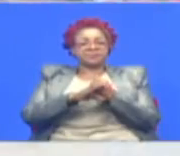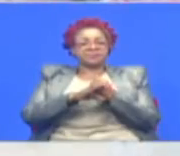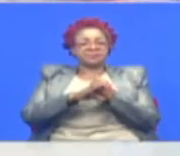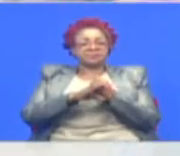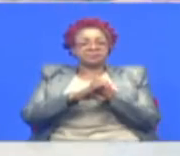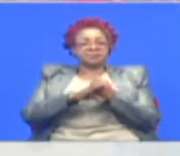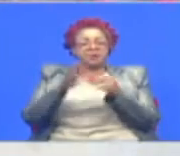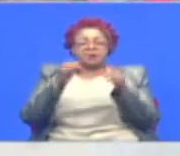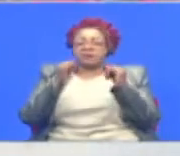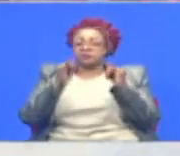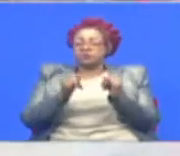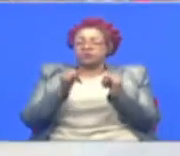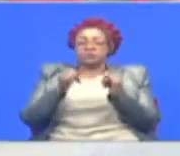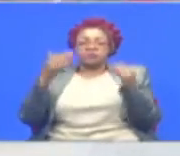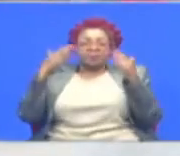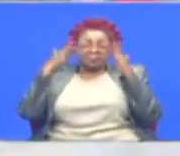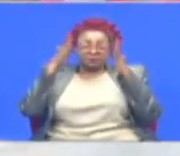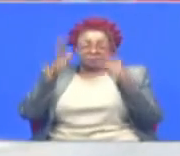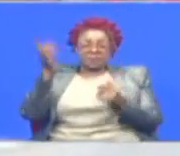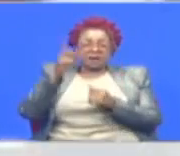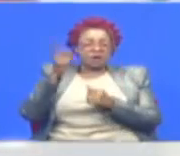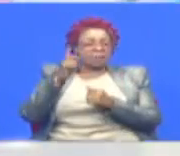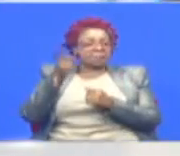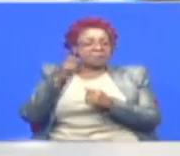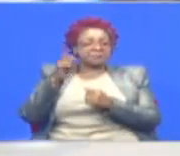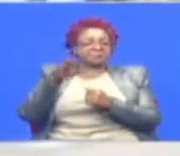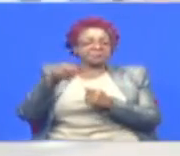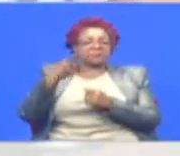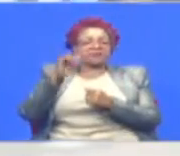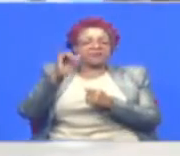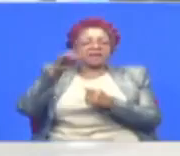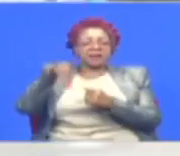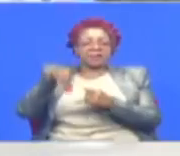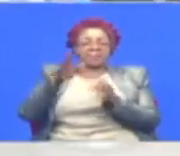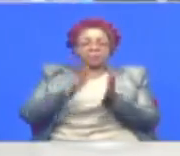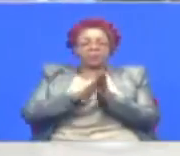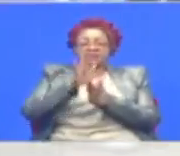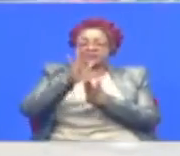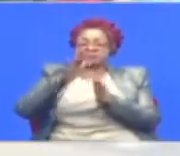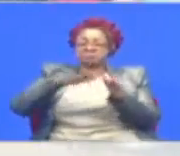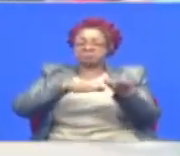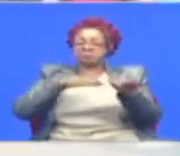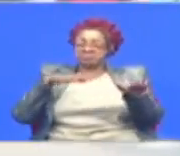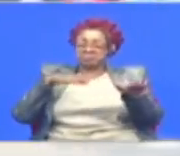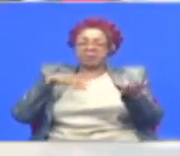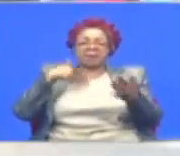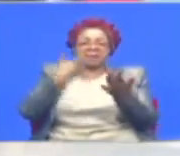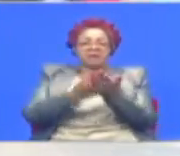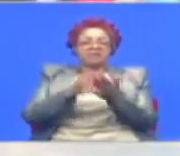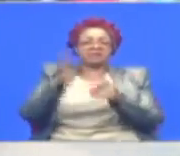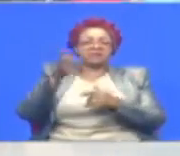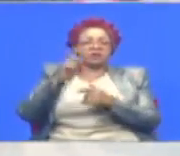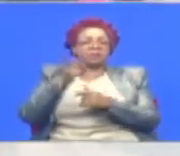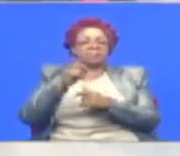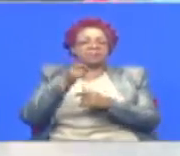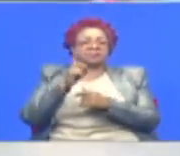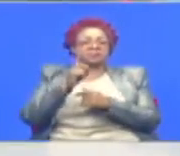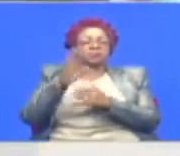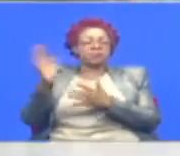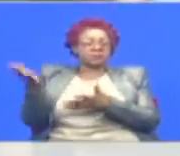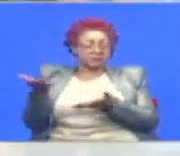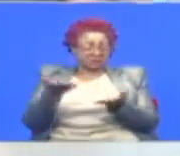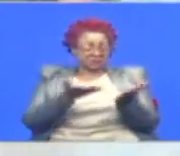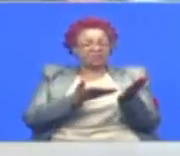The new Archbishop of Nairobi Diocese, Philip Anyolo, and his entourage arrived in Nairobi and was